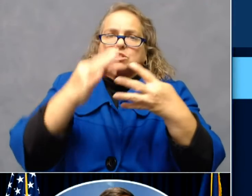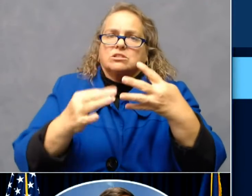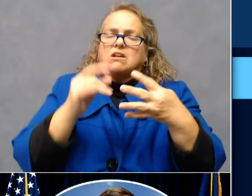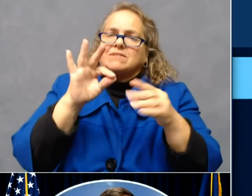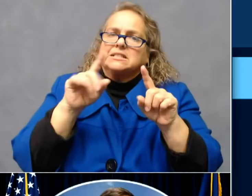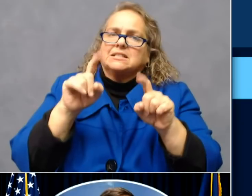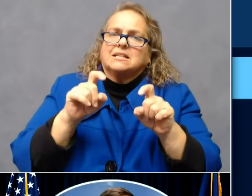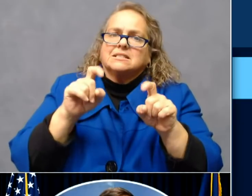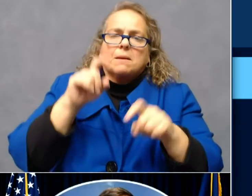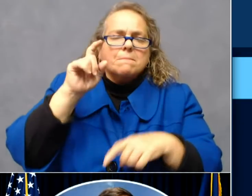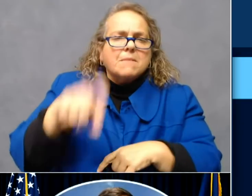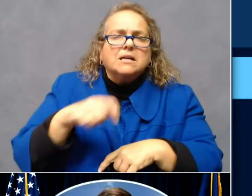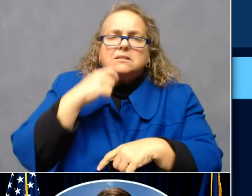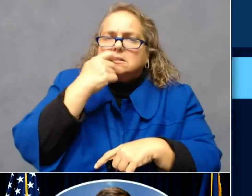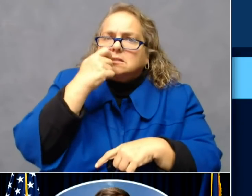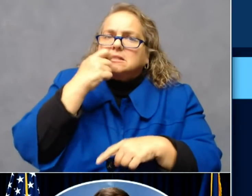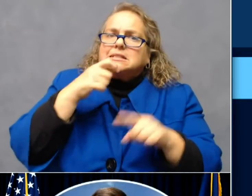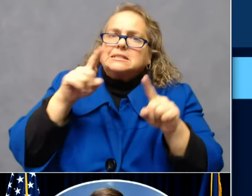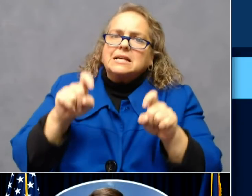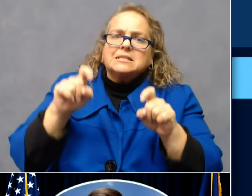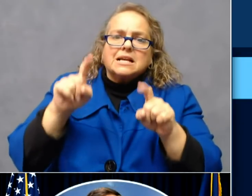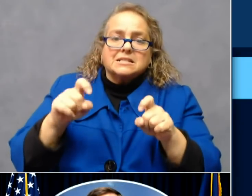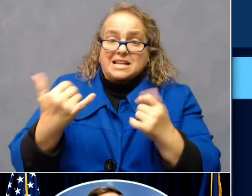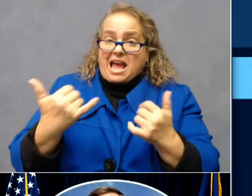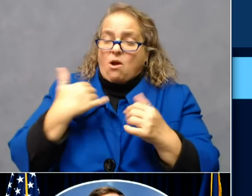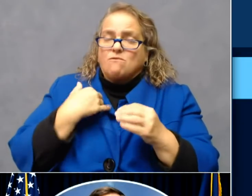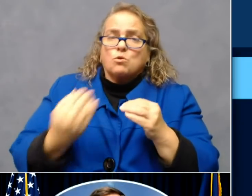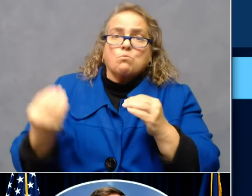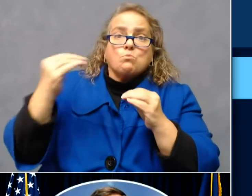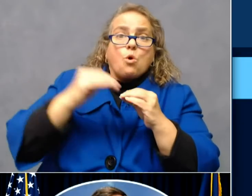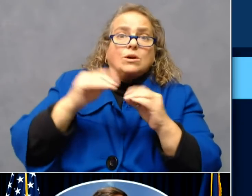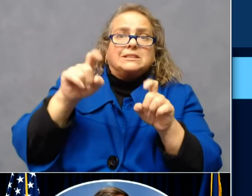we have more testing locations than ever before, so there's no